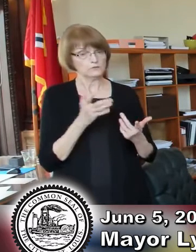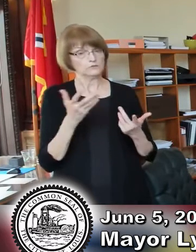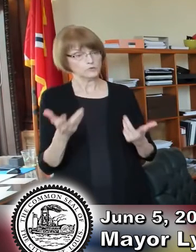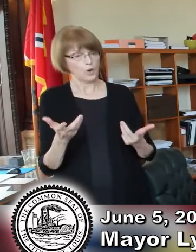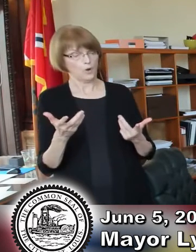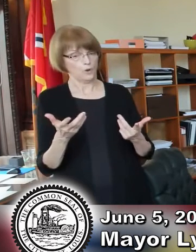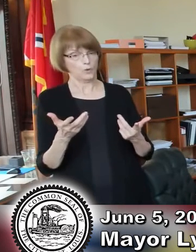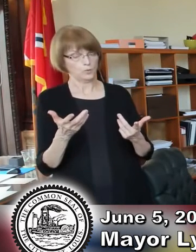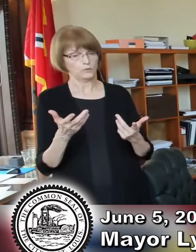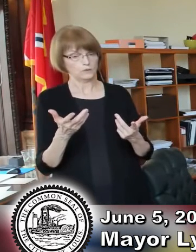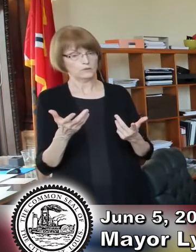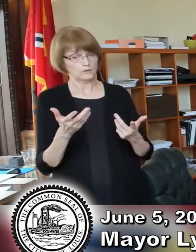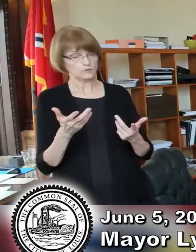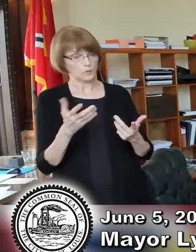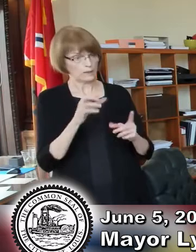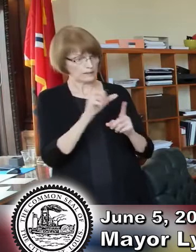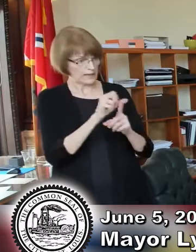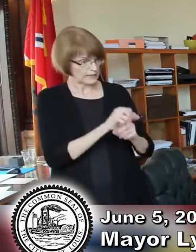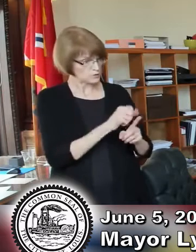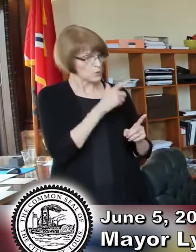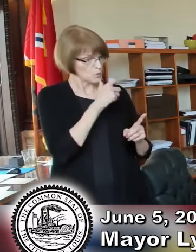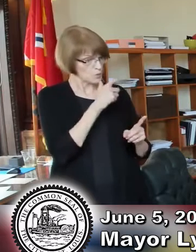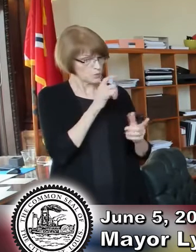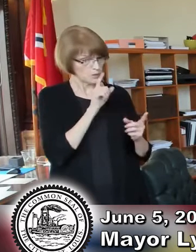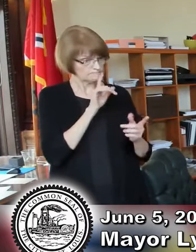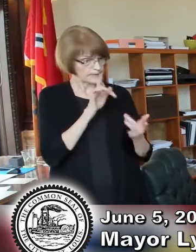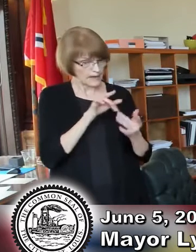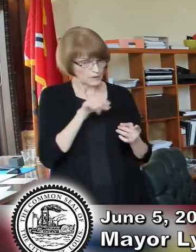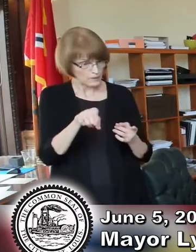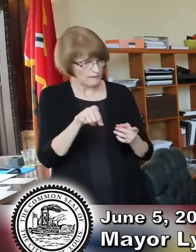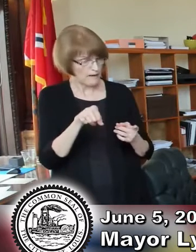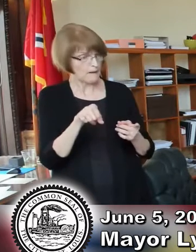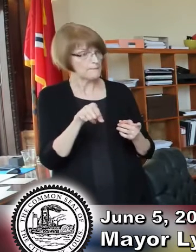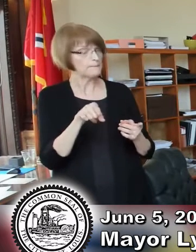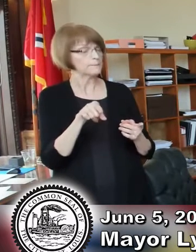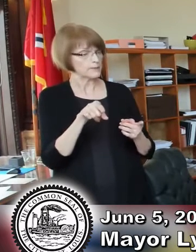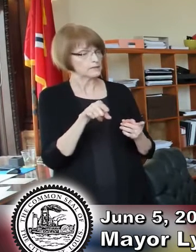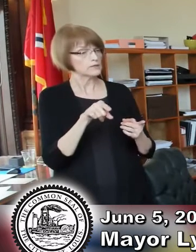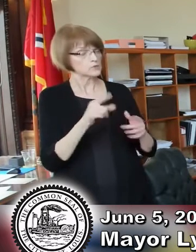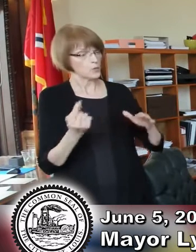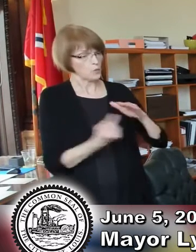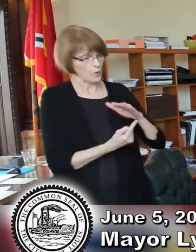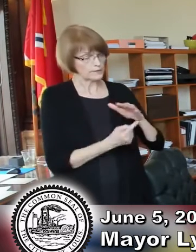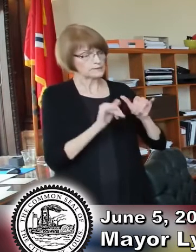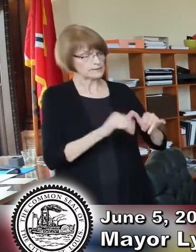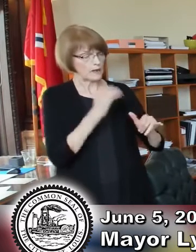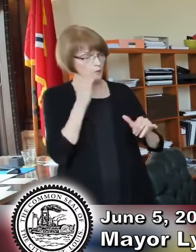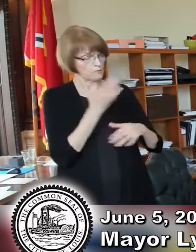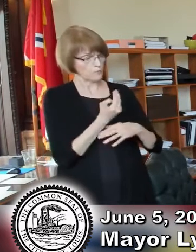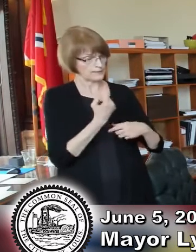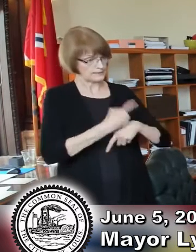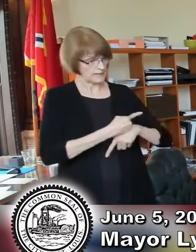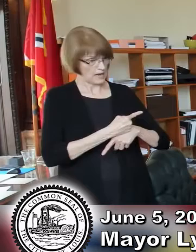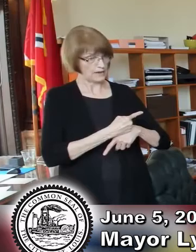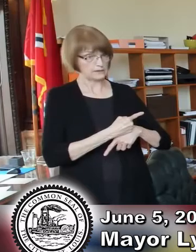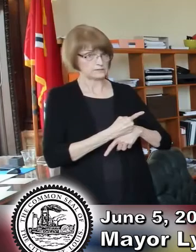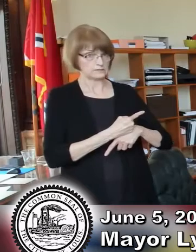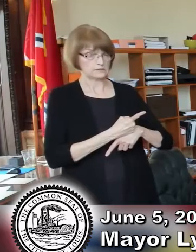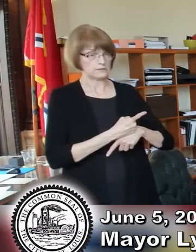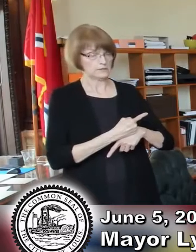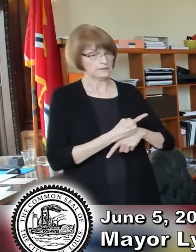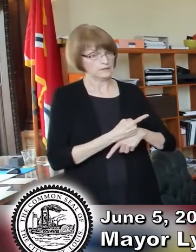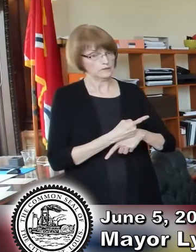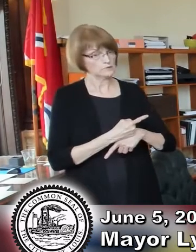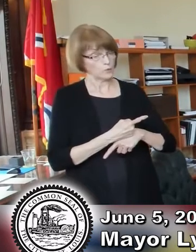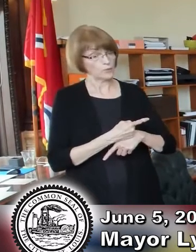you'll quarantine for 14 days since your exposure. And then if you do get it, you will not have